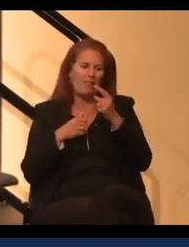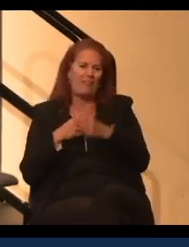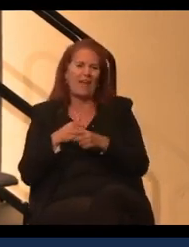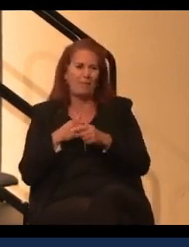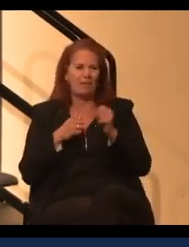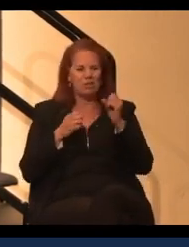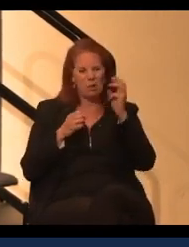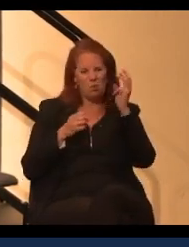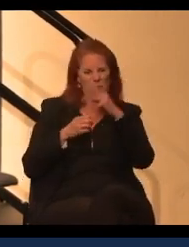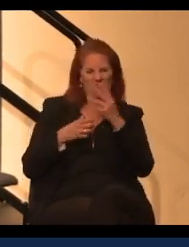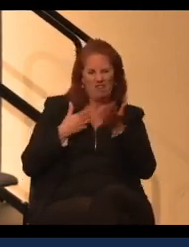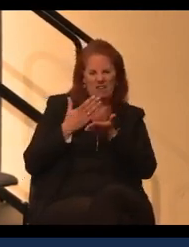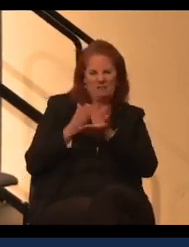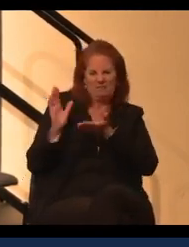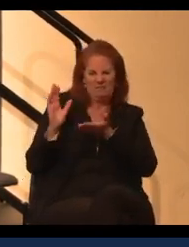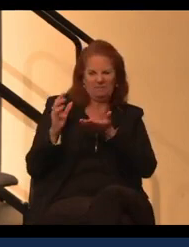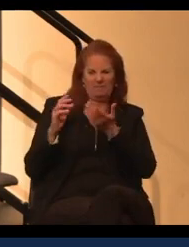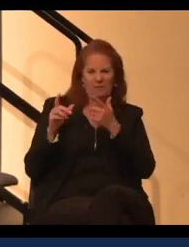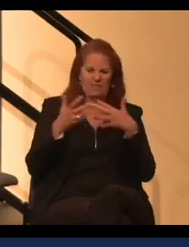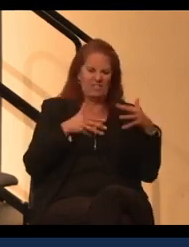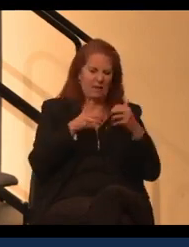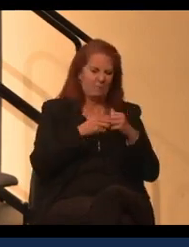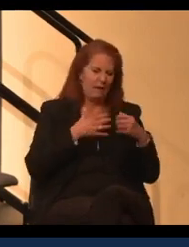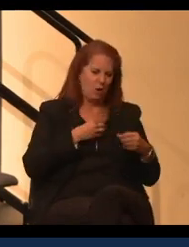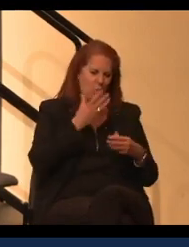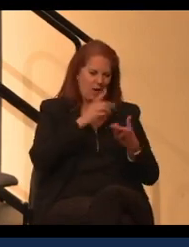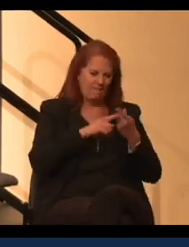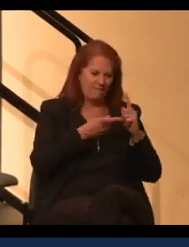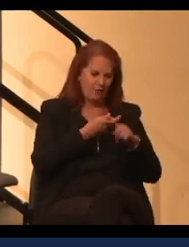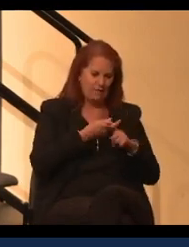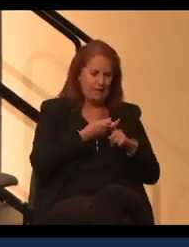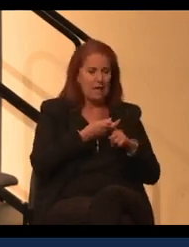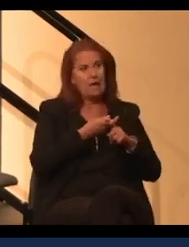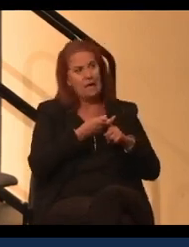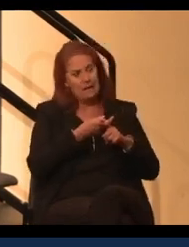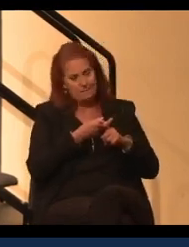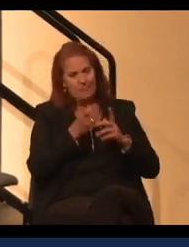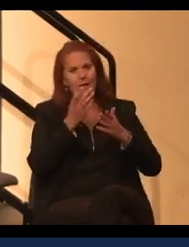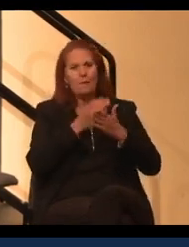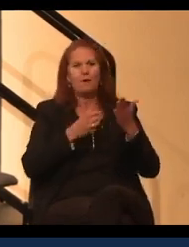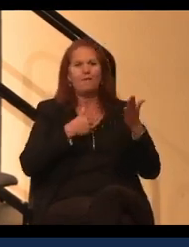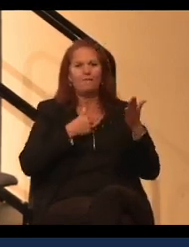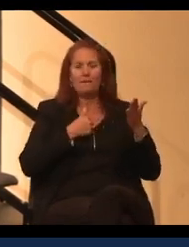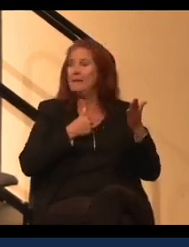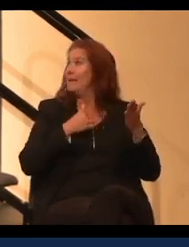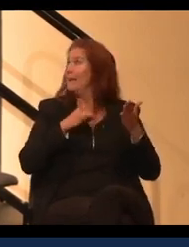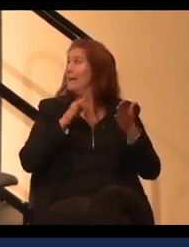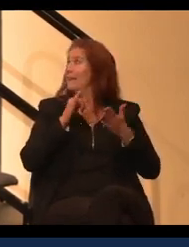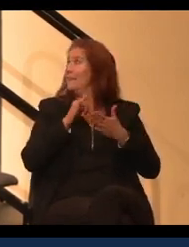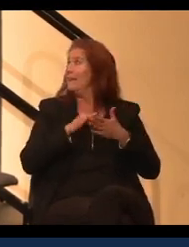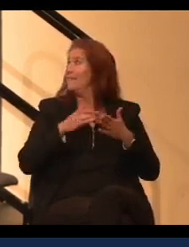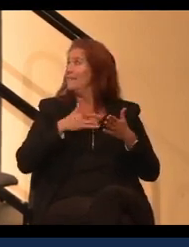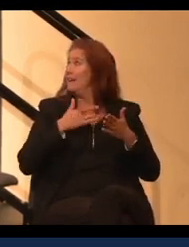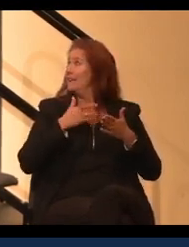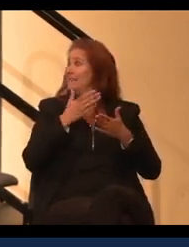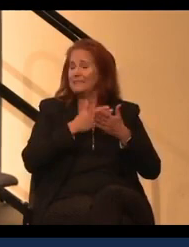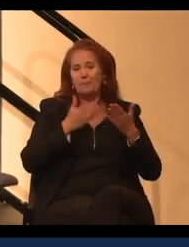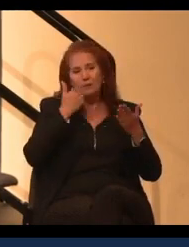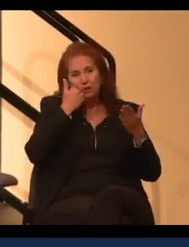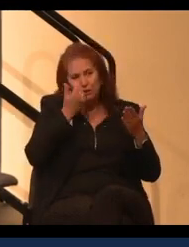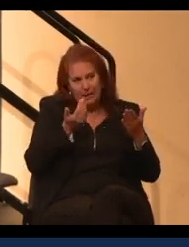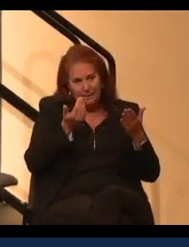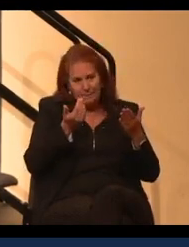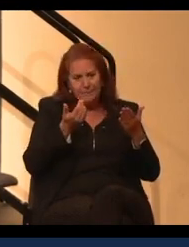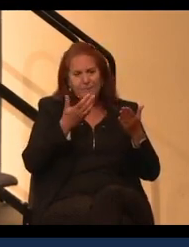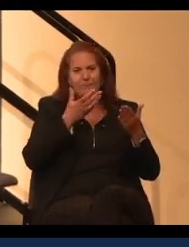so weird, and I would just hang out with my white friends, right? Like there was part of me that I felt some shame.